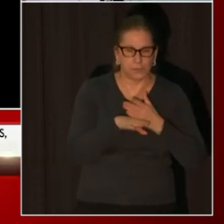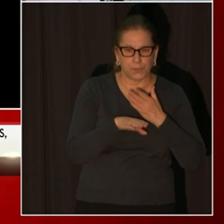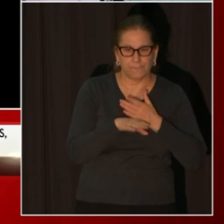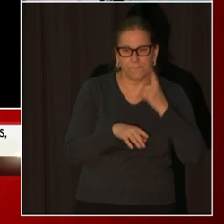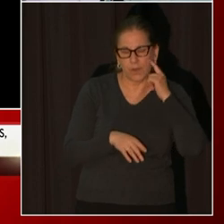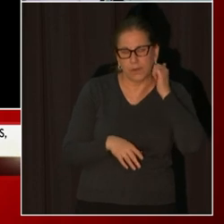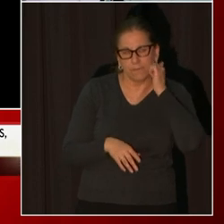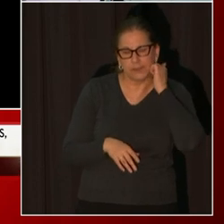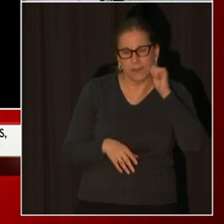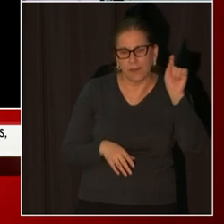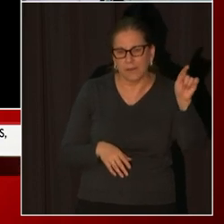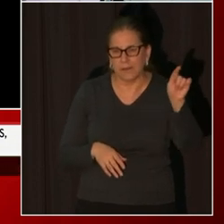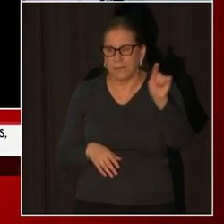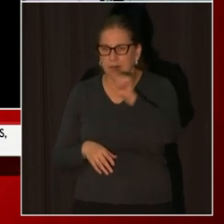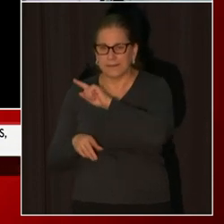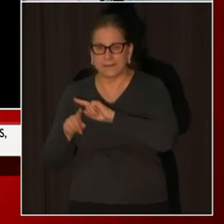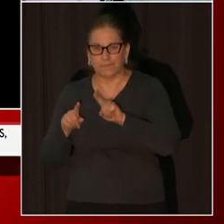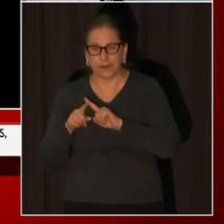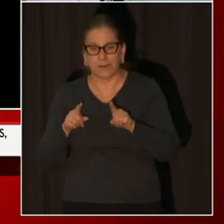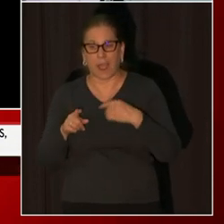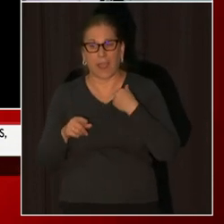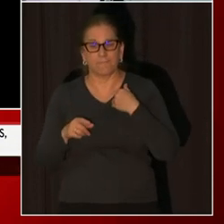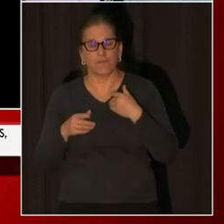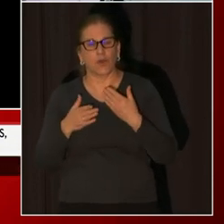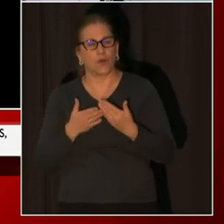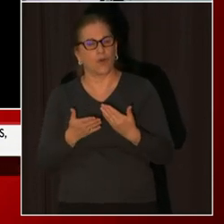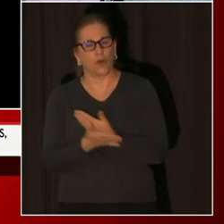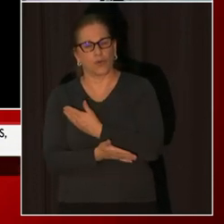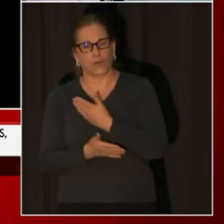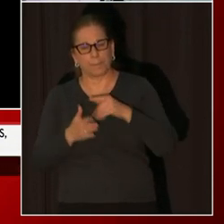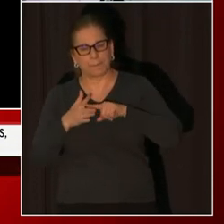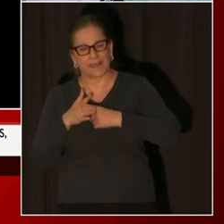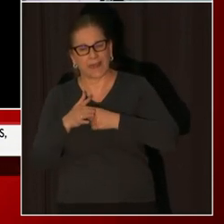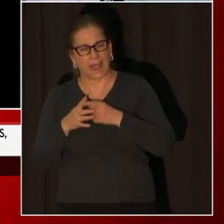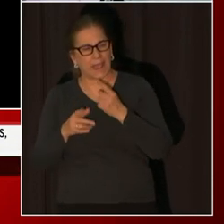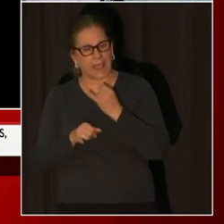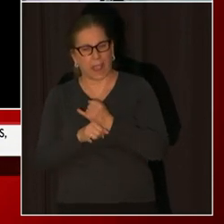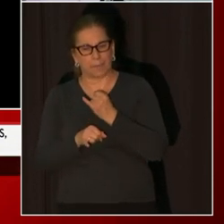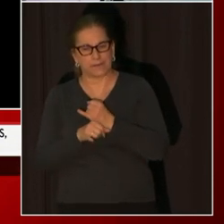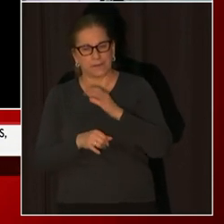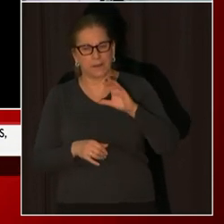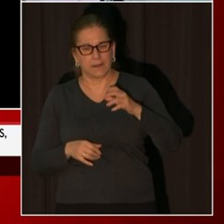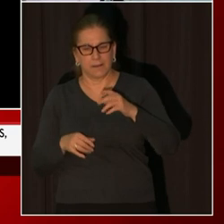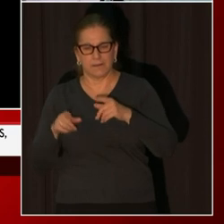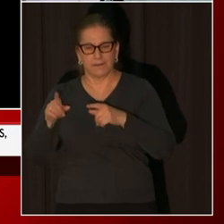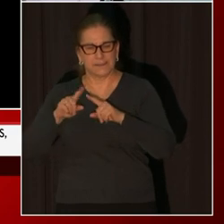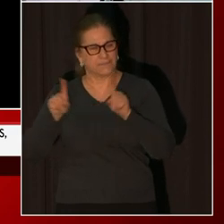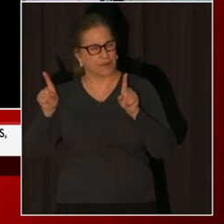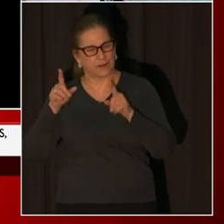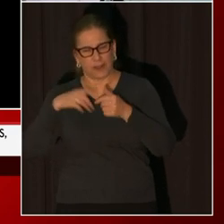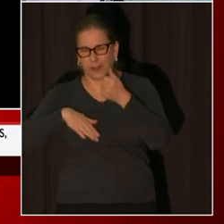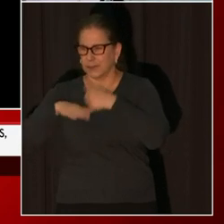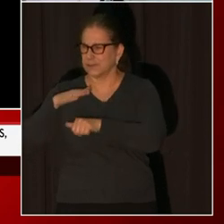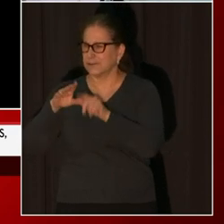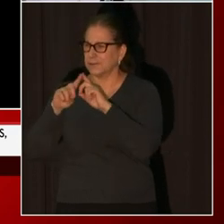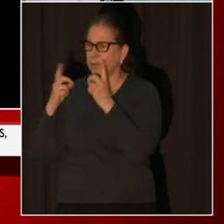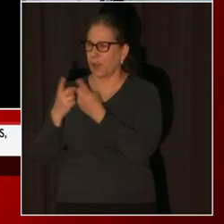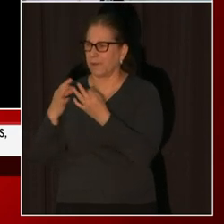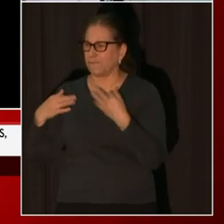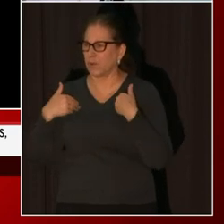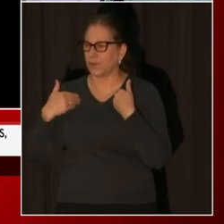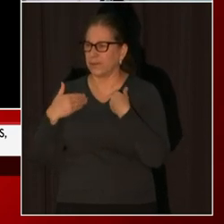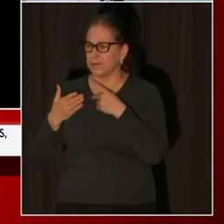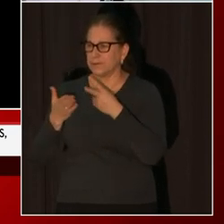campus, which is run by the Department of Youth and Rehabilitative Services. There's capital investments for improvements at DC